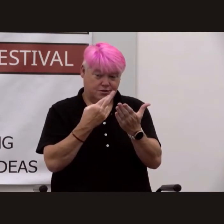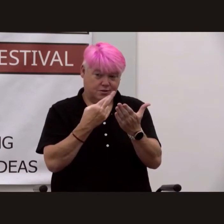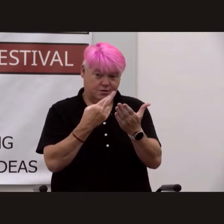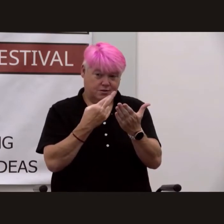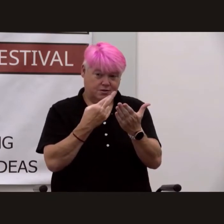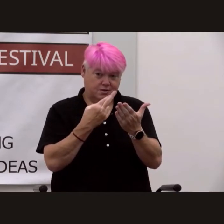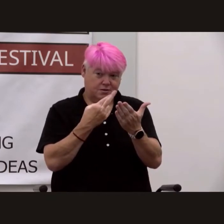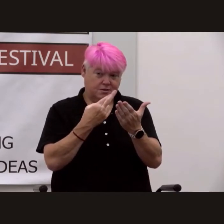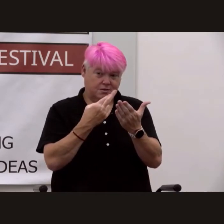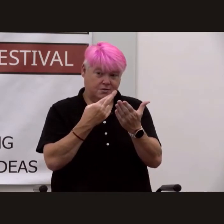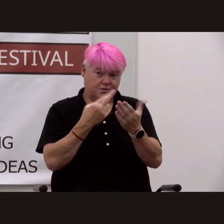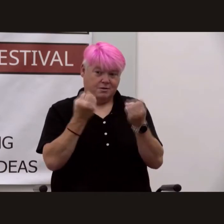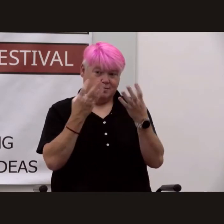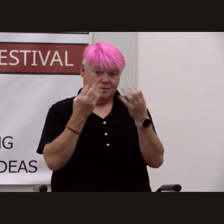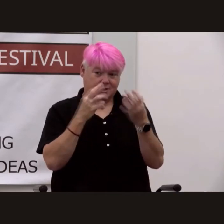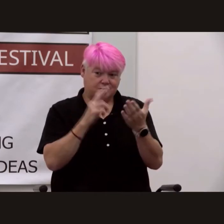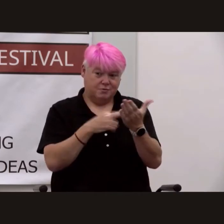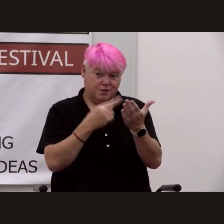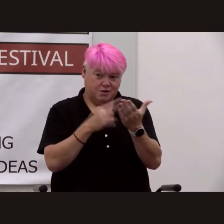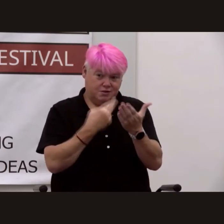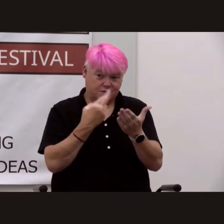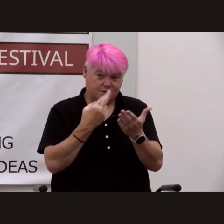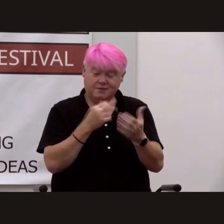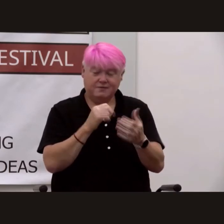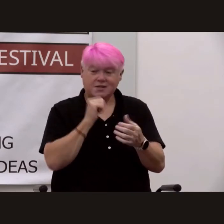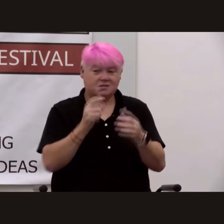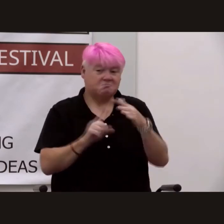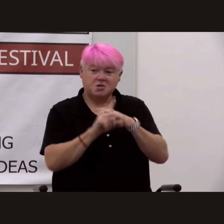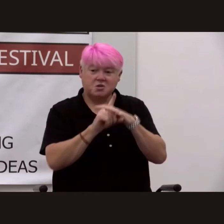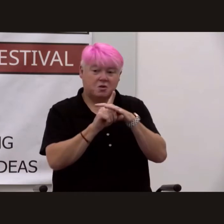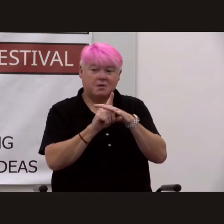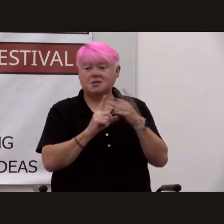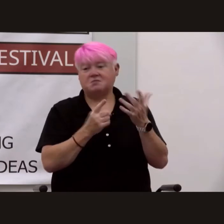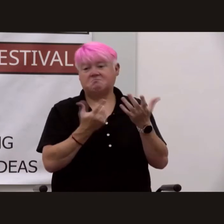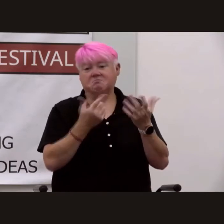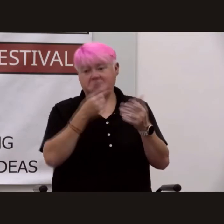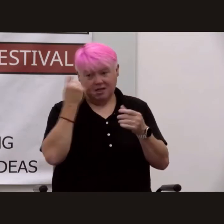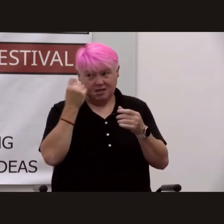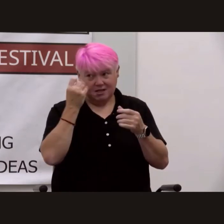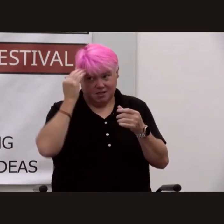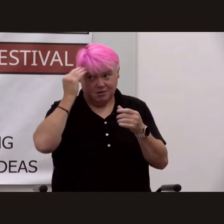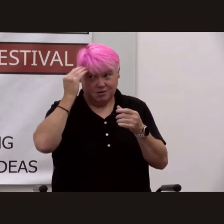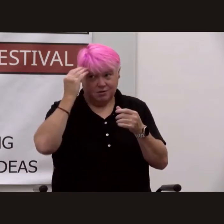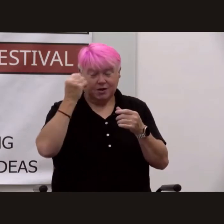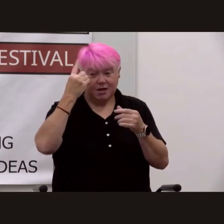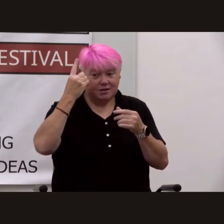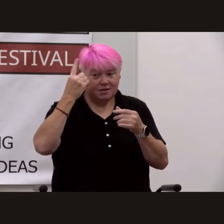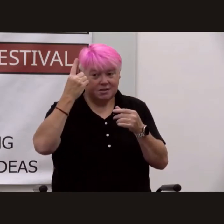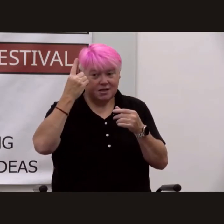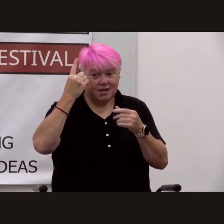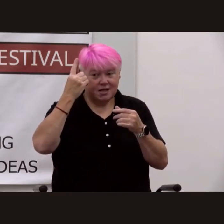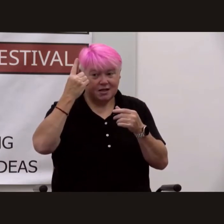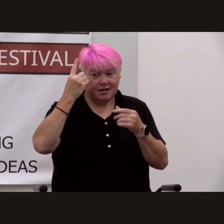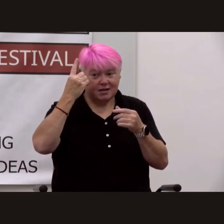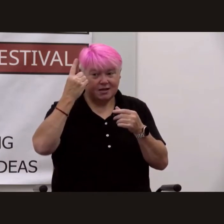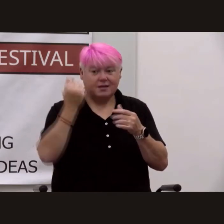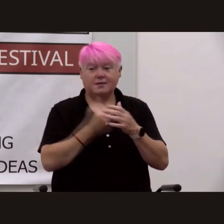to do that much research, even if it doesn't really show up much, because at least you understand the terrain, you